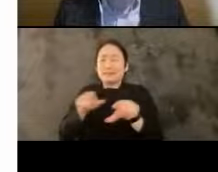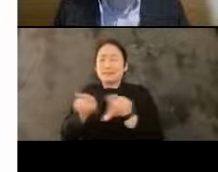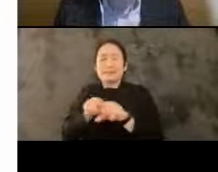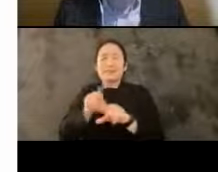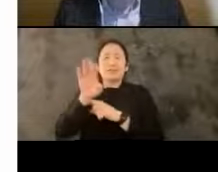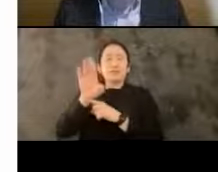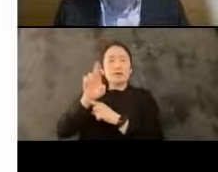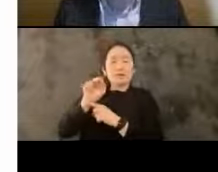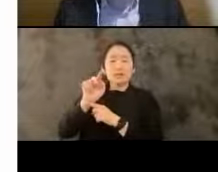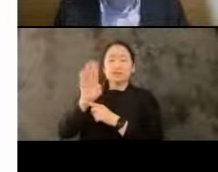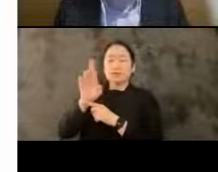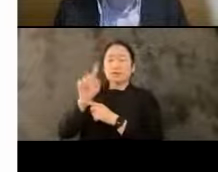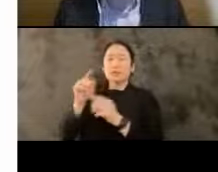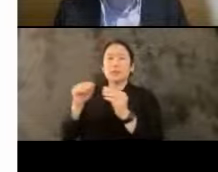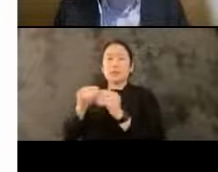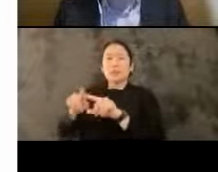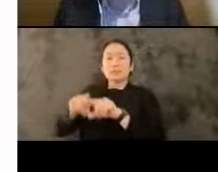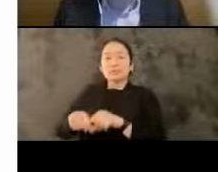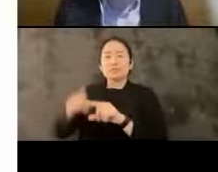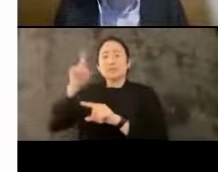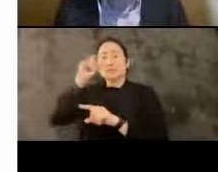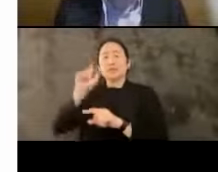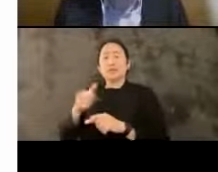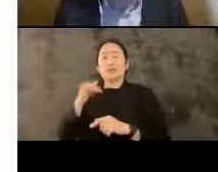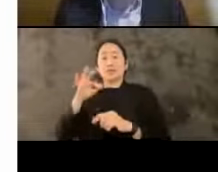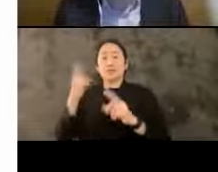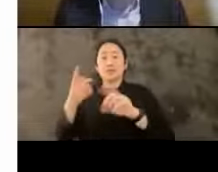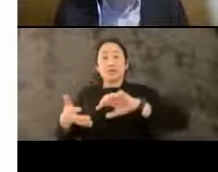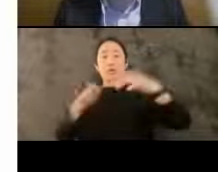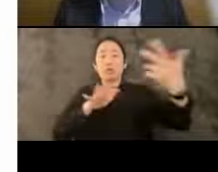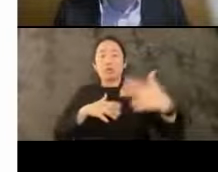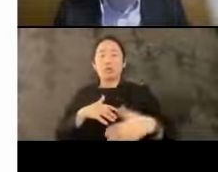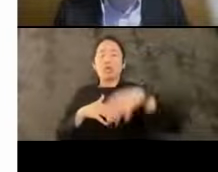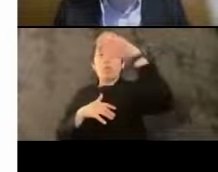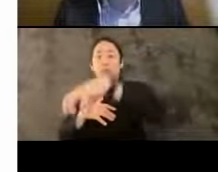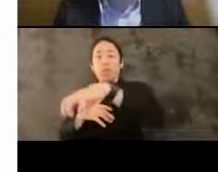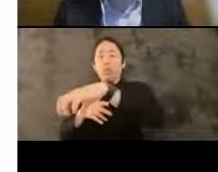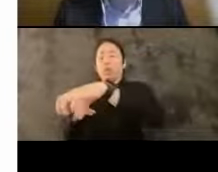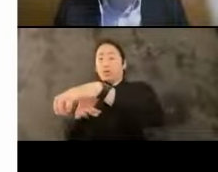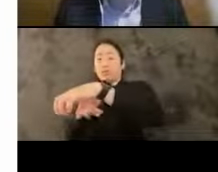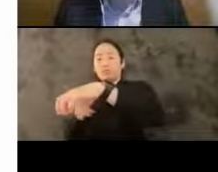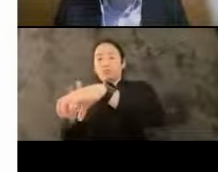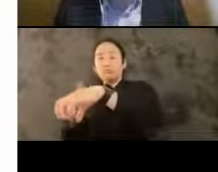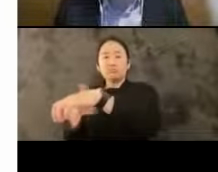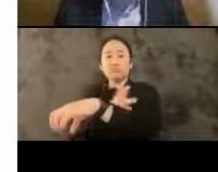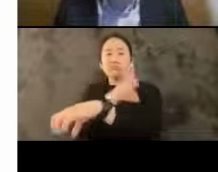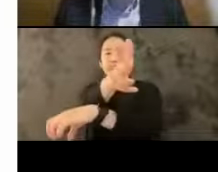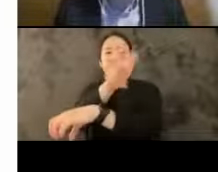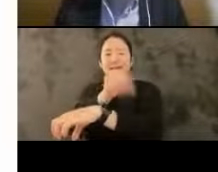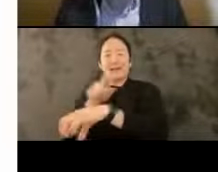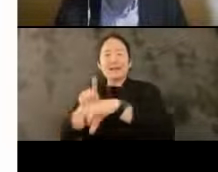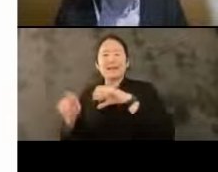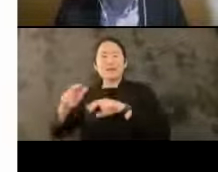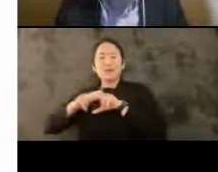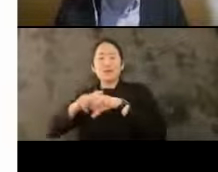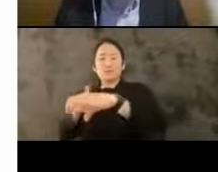the ability to go around an obstacle should something go wrong, whereas a vehicle on tracks can't do that. Light rail does